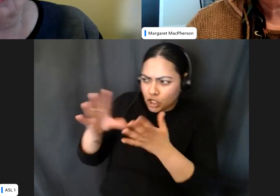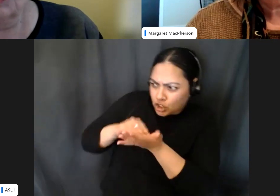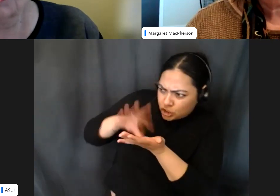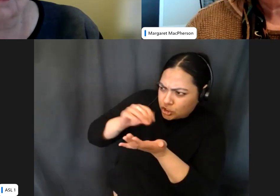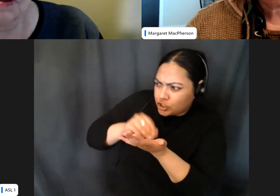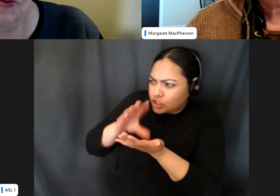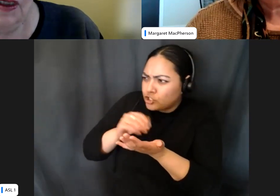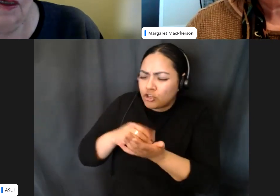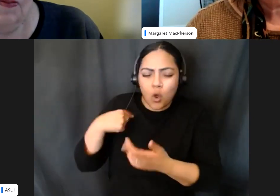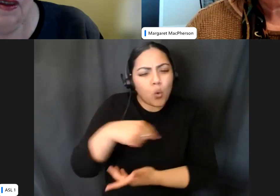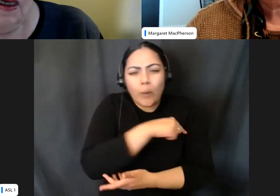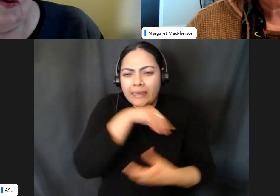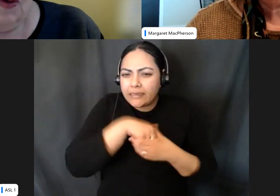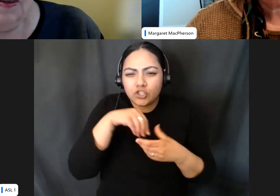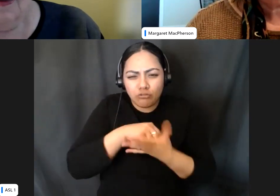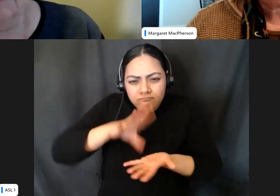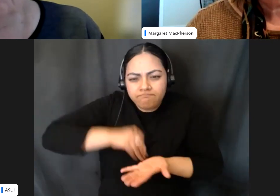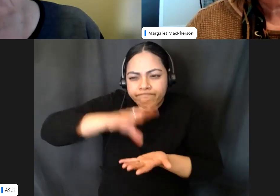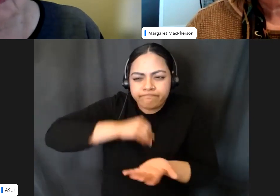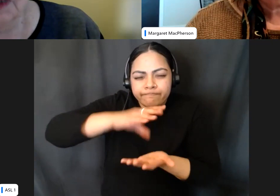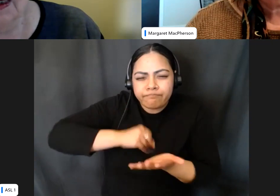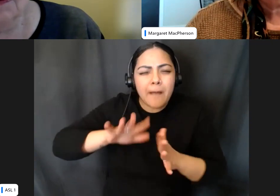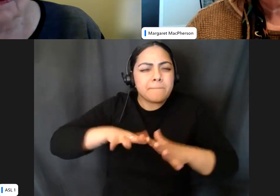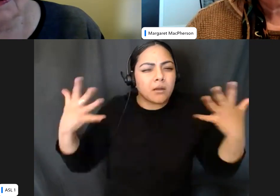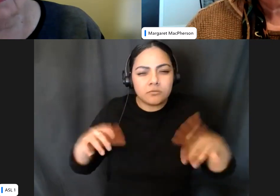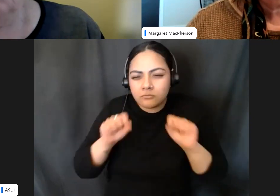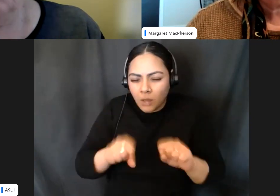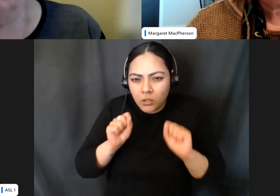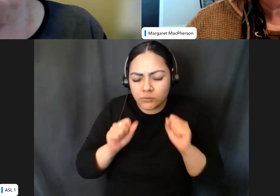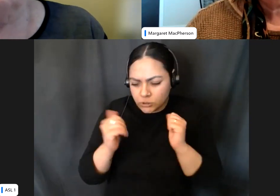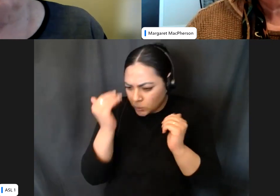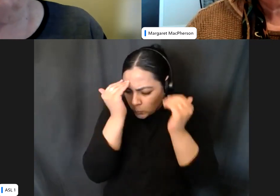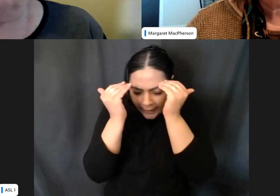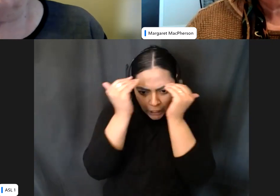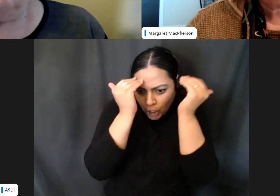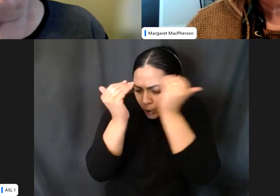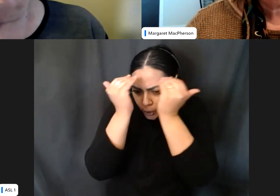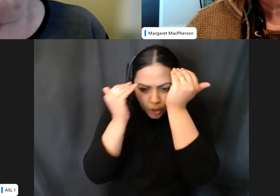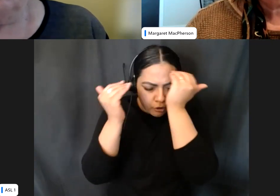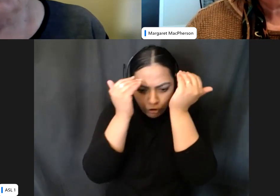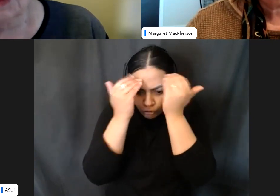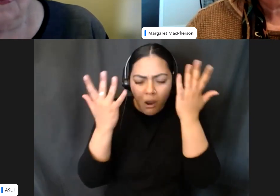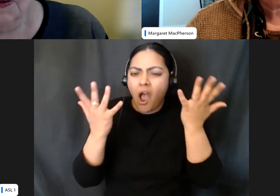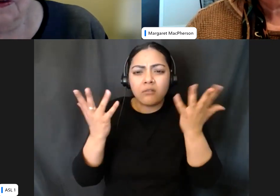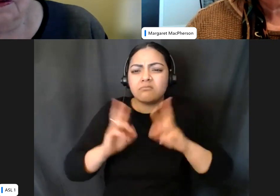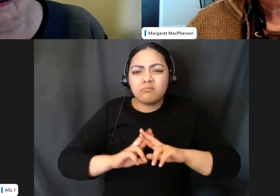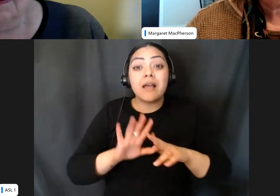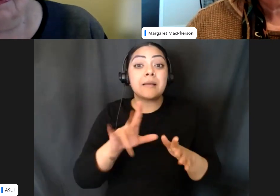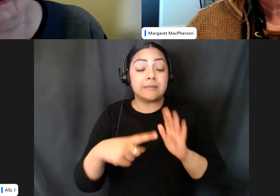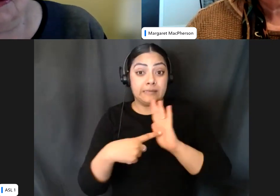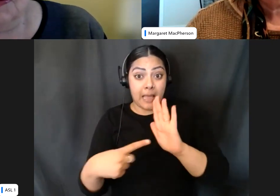just learn as much as we can. But when right now we have a